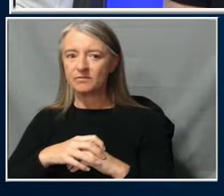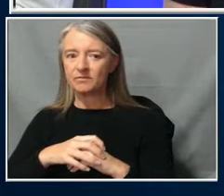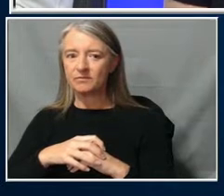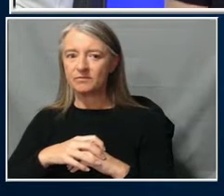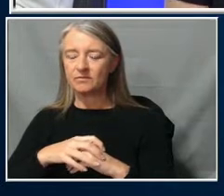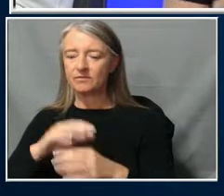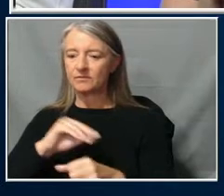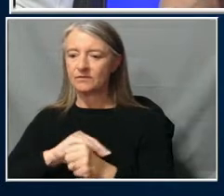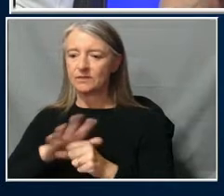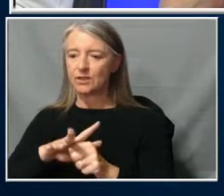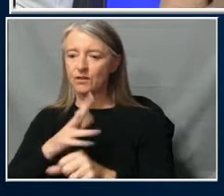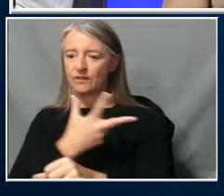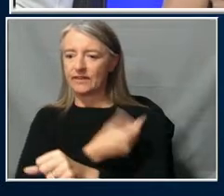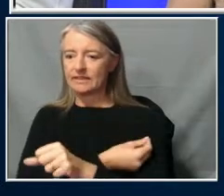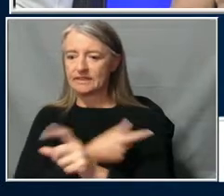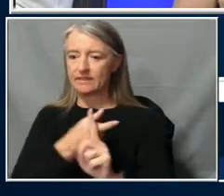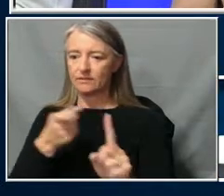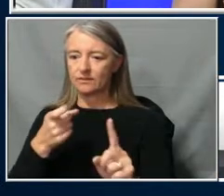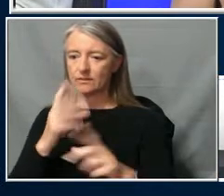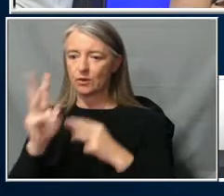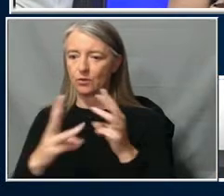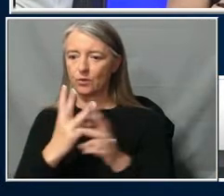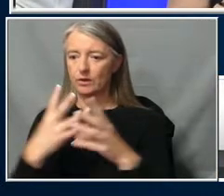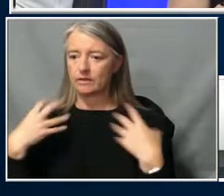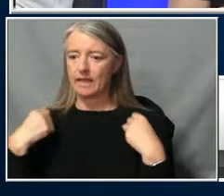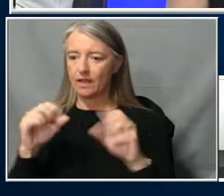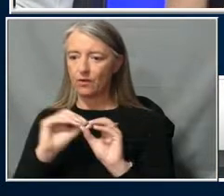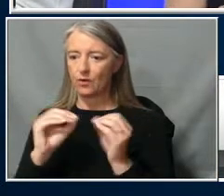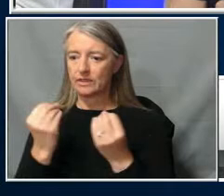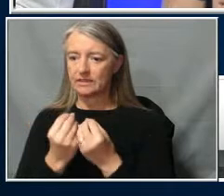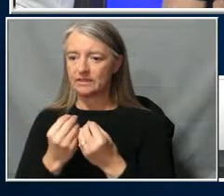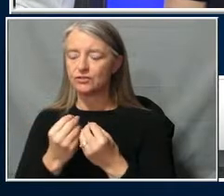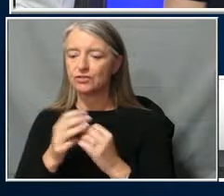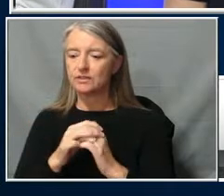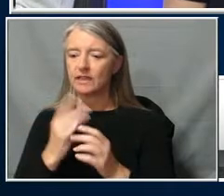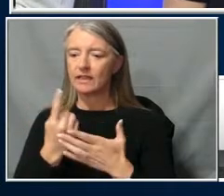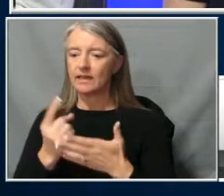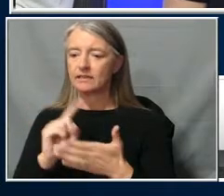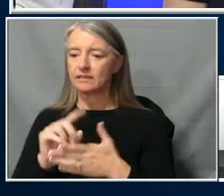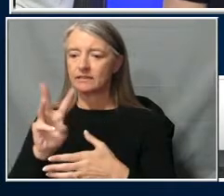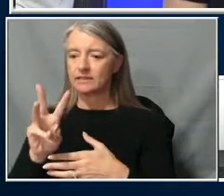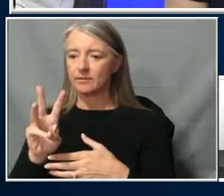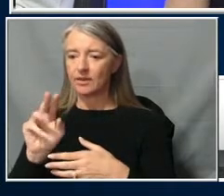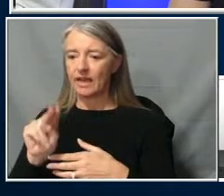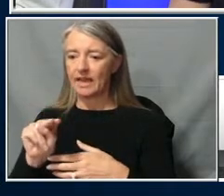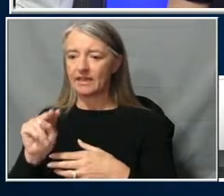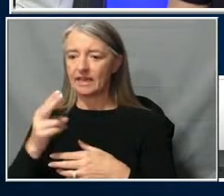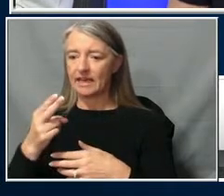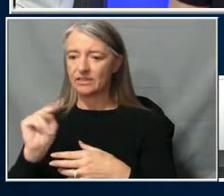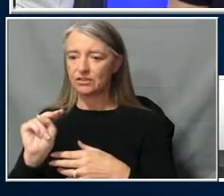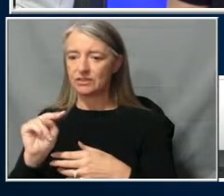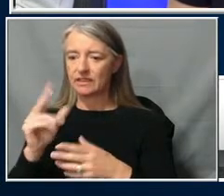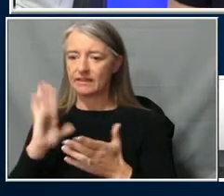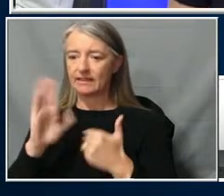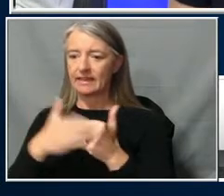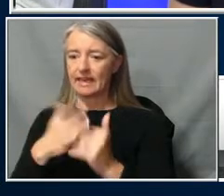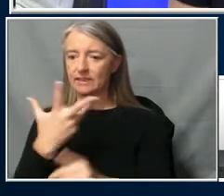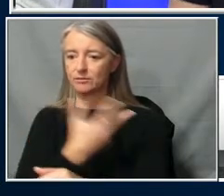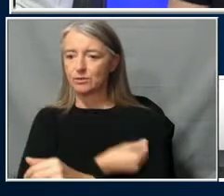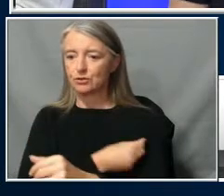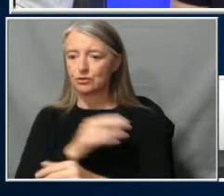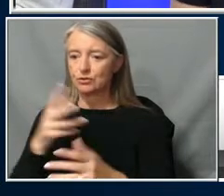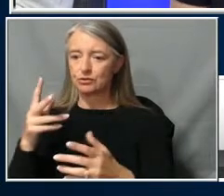COVID vaccine headline from the World Health Organization. Last week, the WHO recommended that the next booster shot should